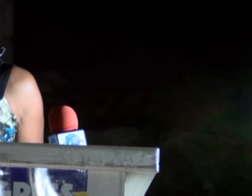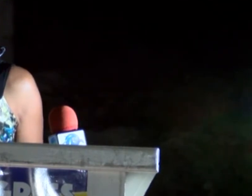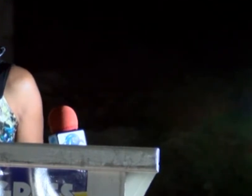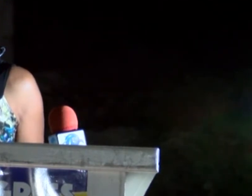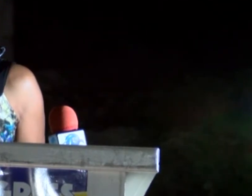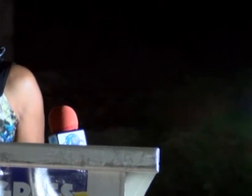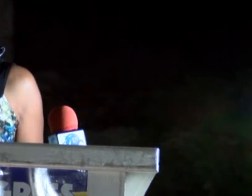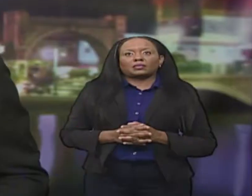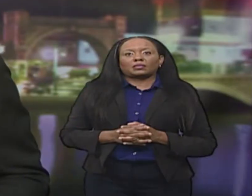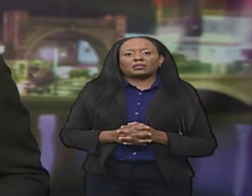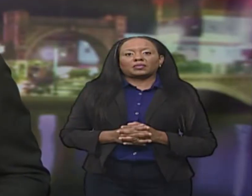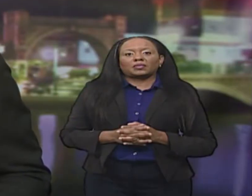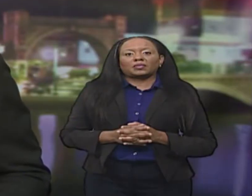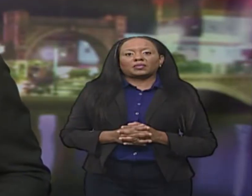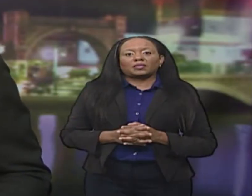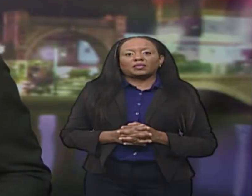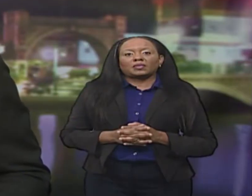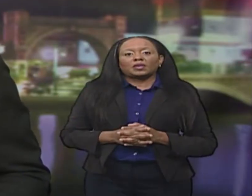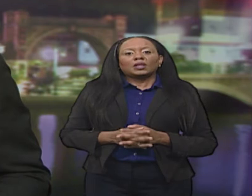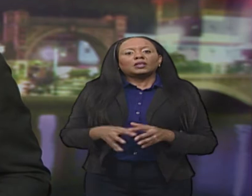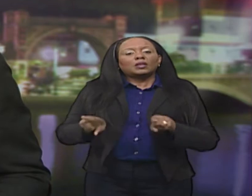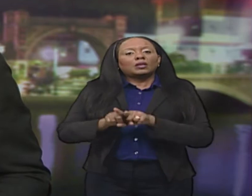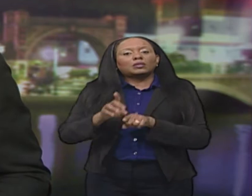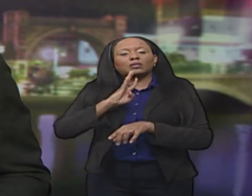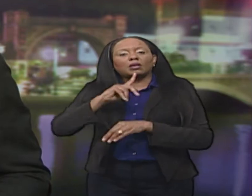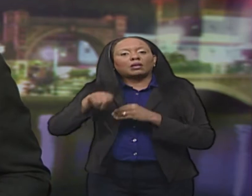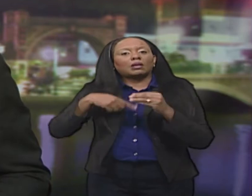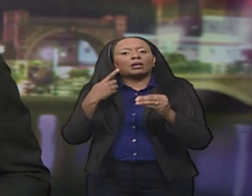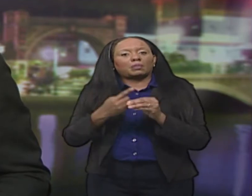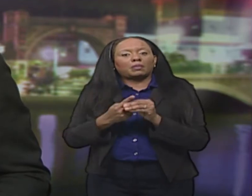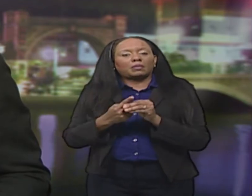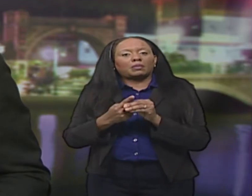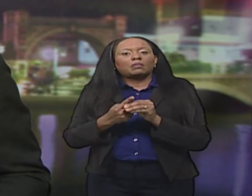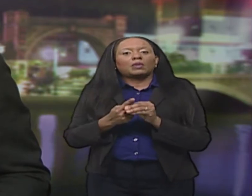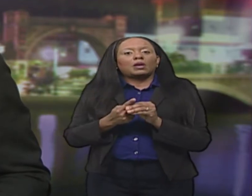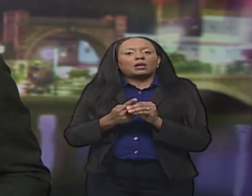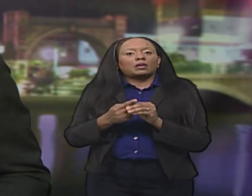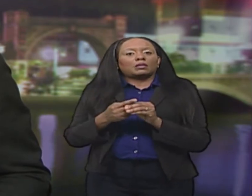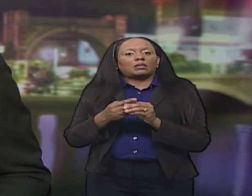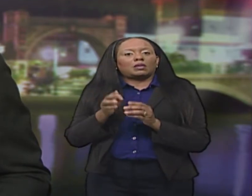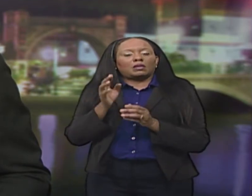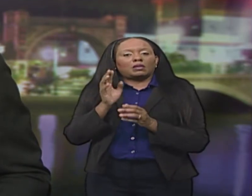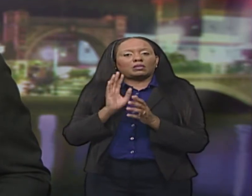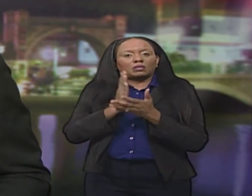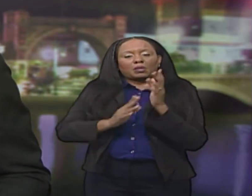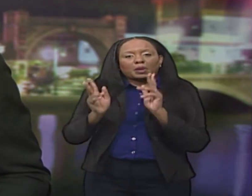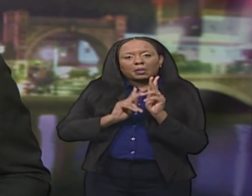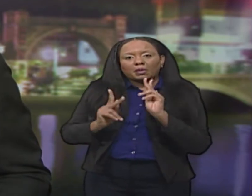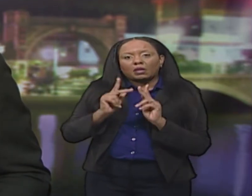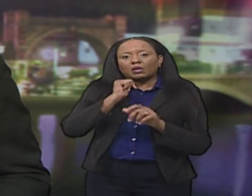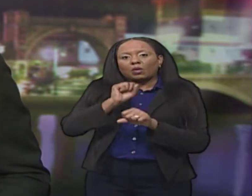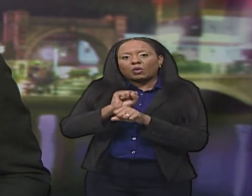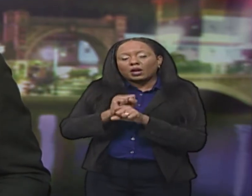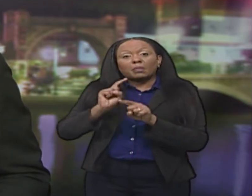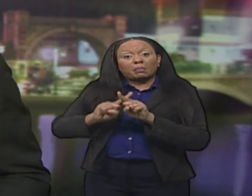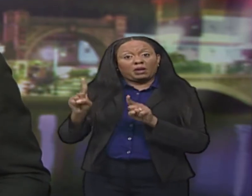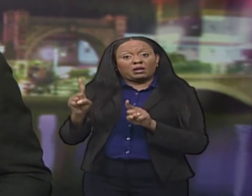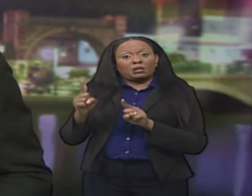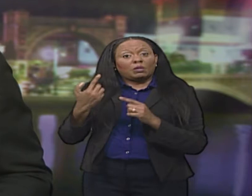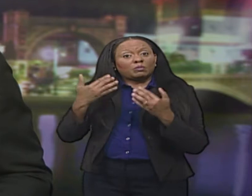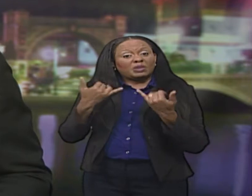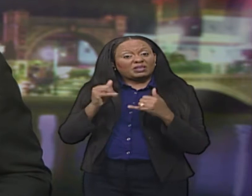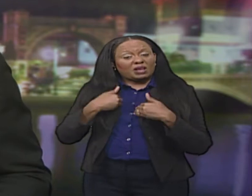been sound. And Dr. Saku also addressed the unemployment levels, stating that Barbados currently has one of the lowest